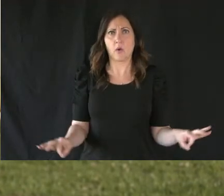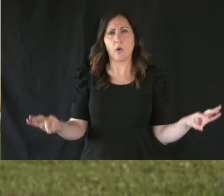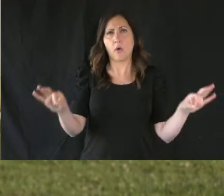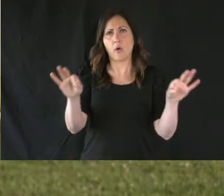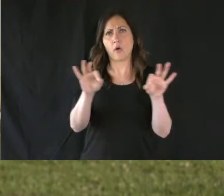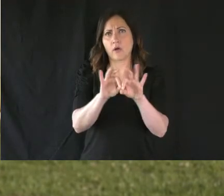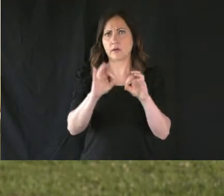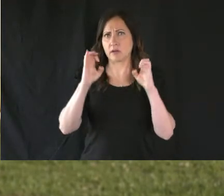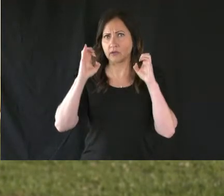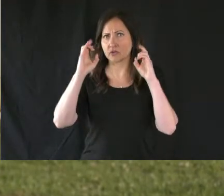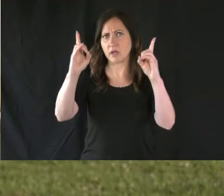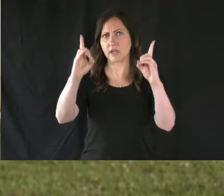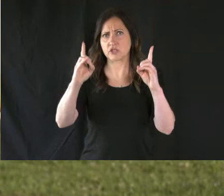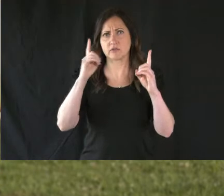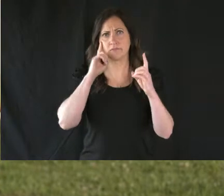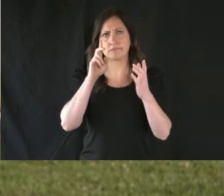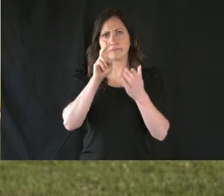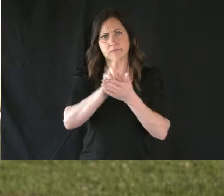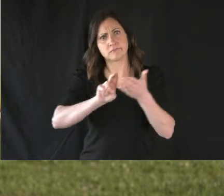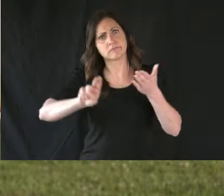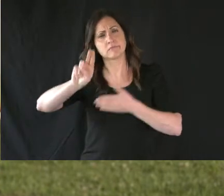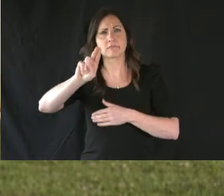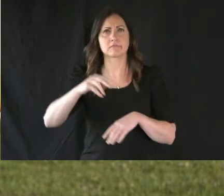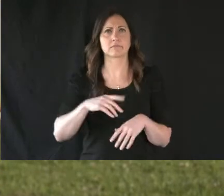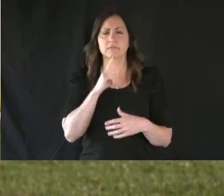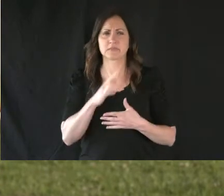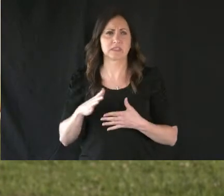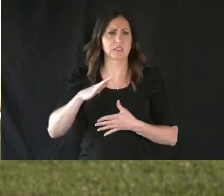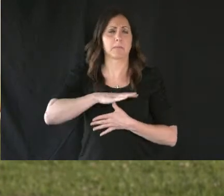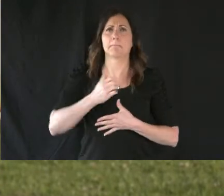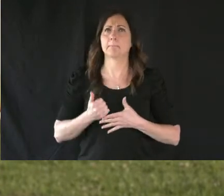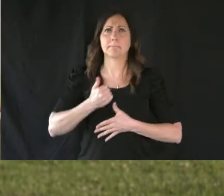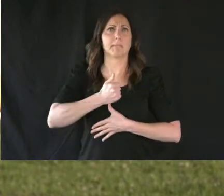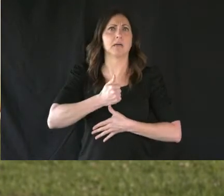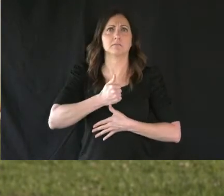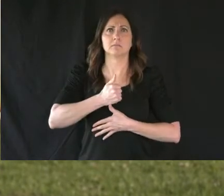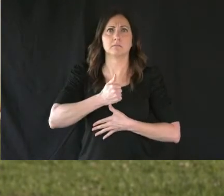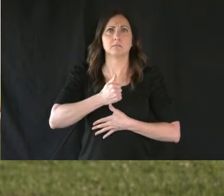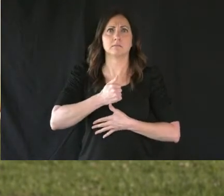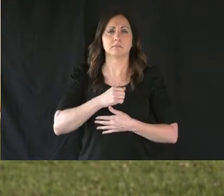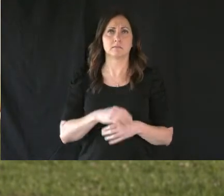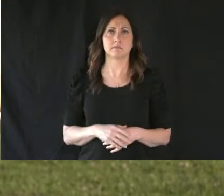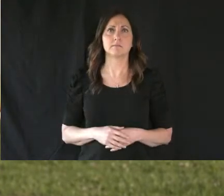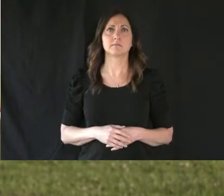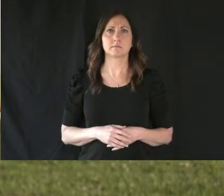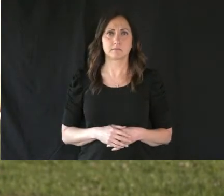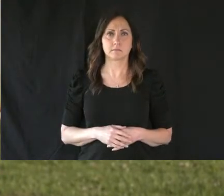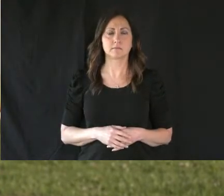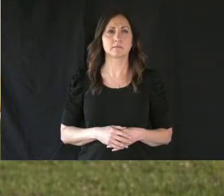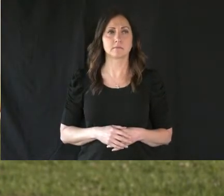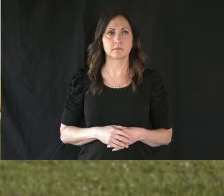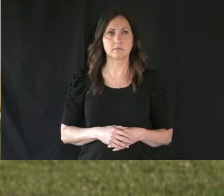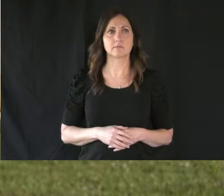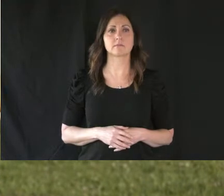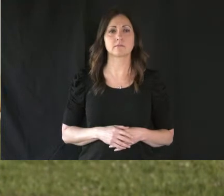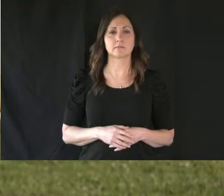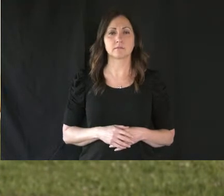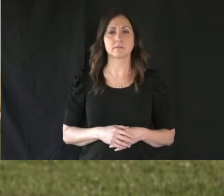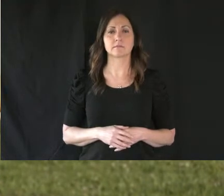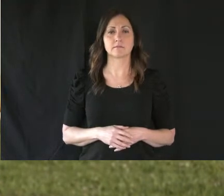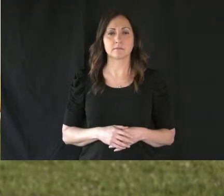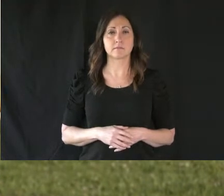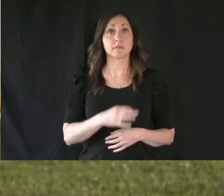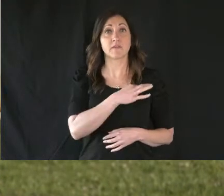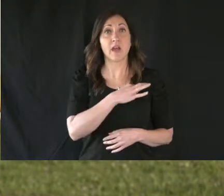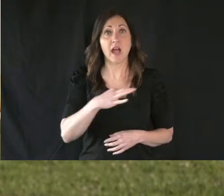higher education that is second to none. Due to the diligence and efforts of